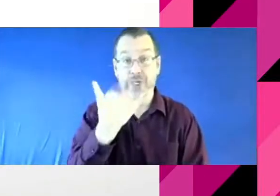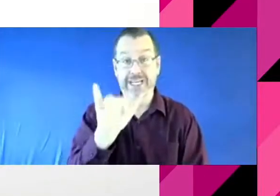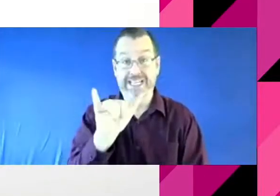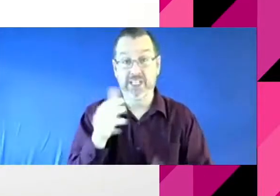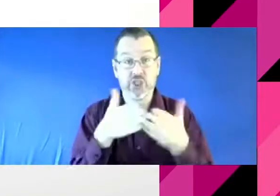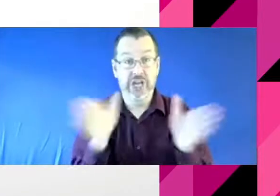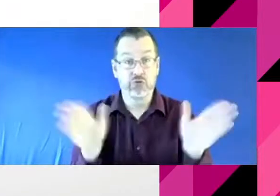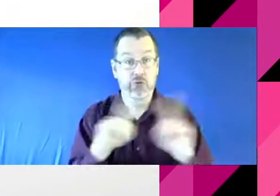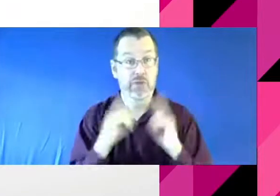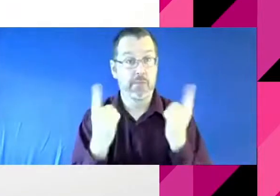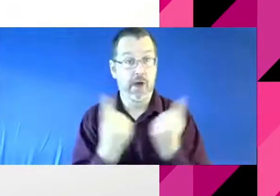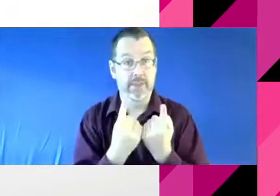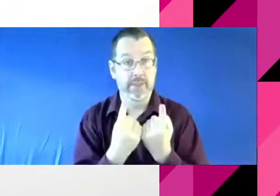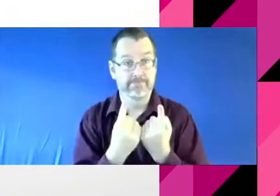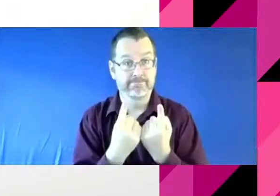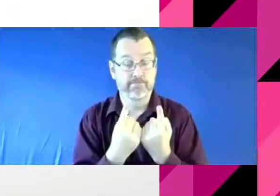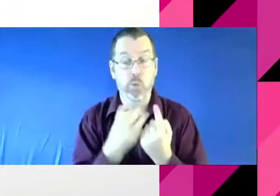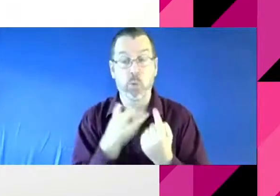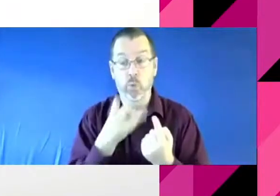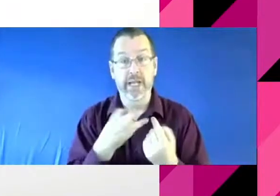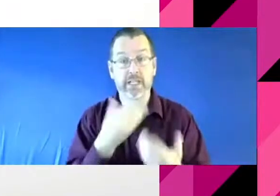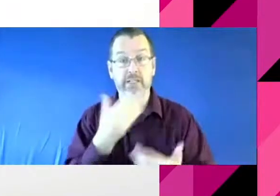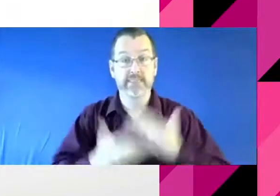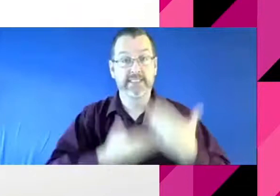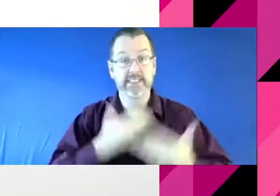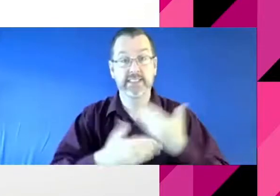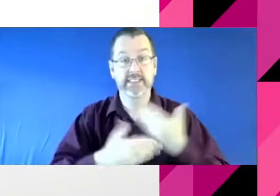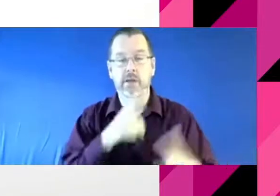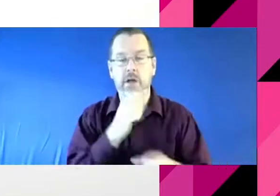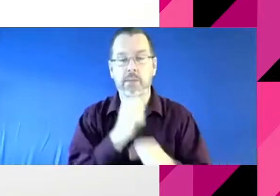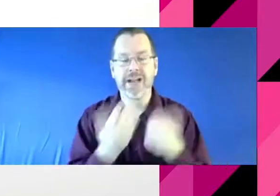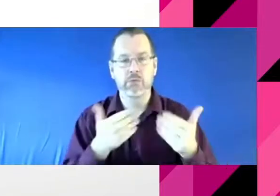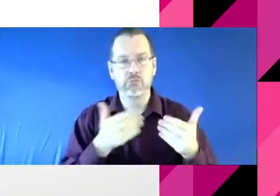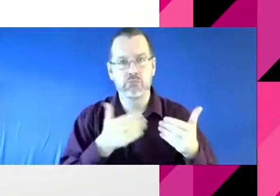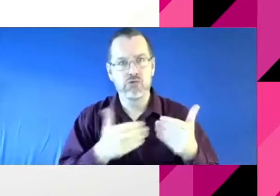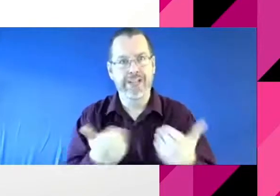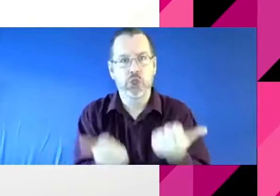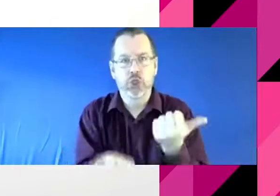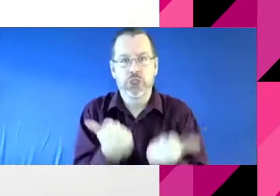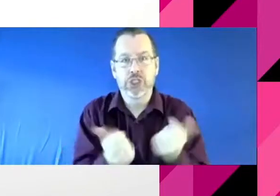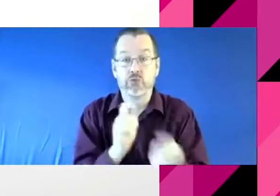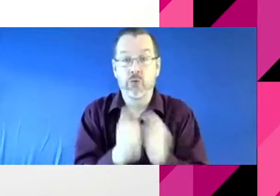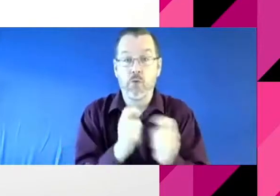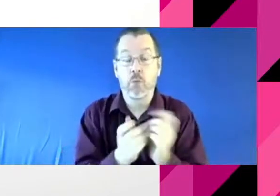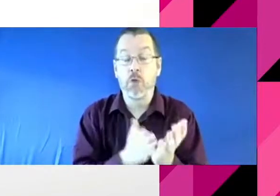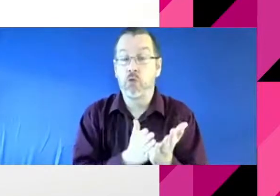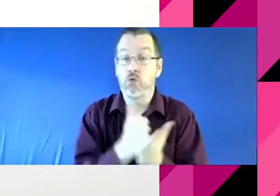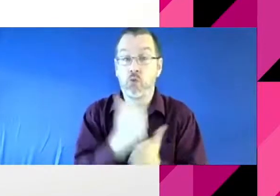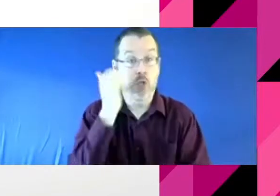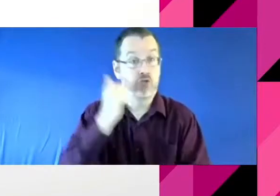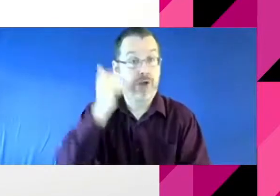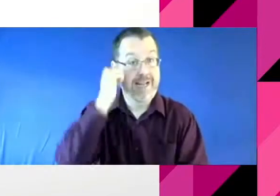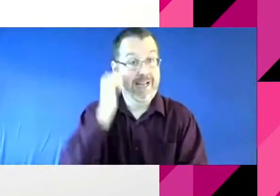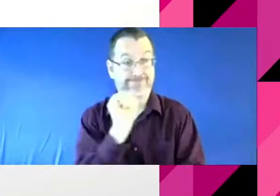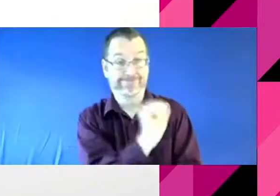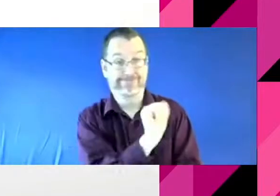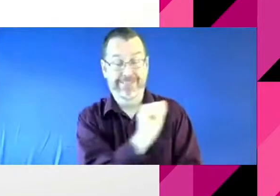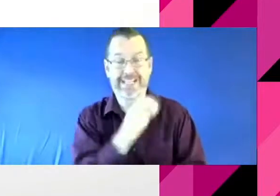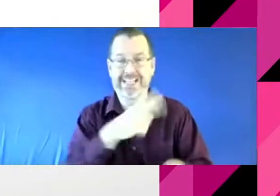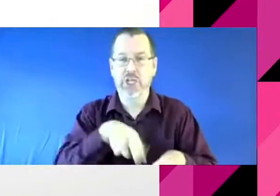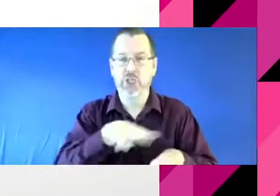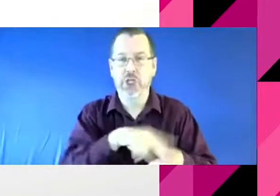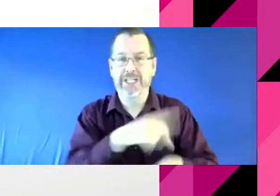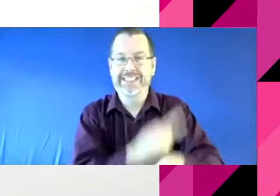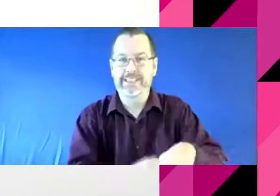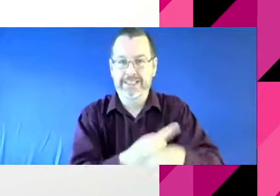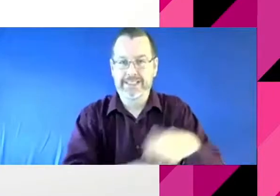he's going to speak to us today about progressing justice reform through Australia's National Disability Strategy. So we look forward to